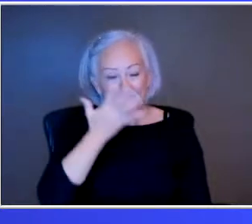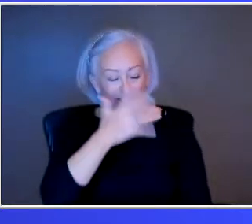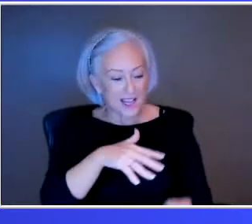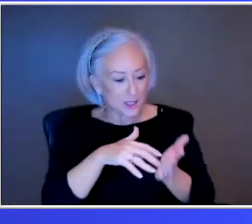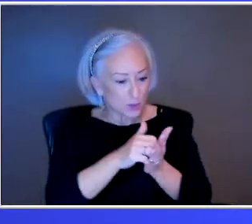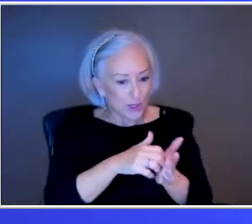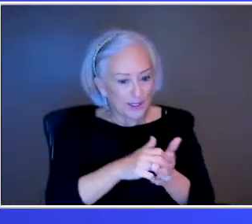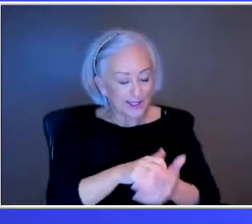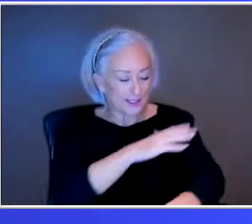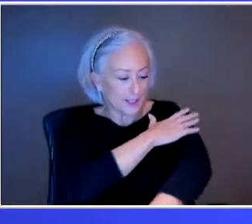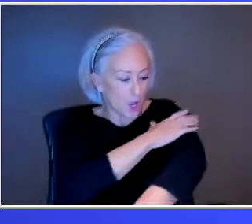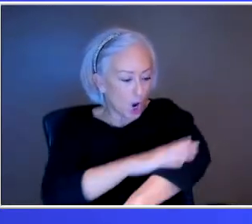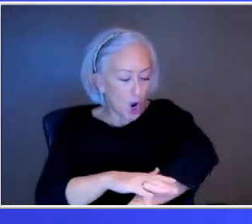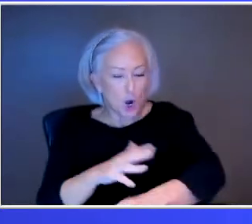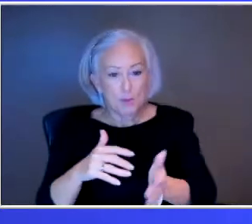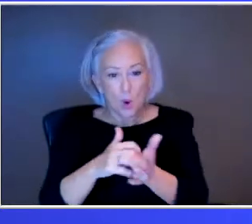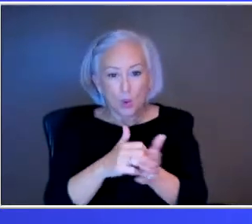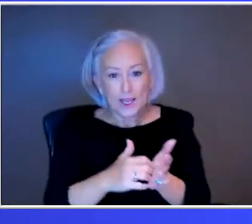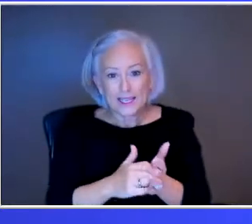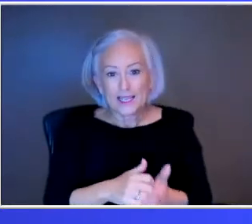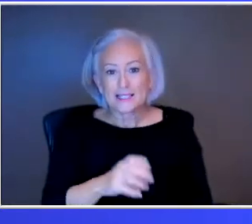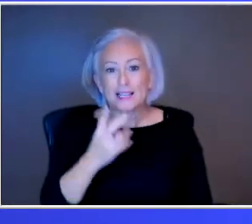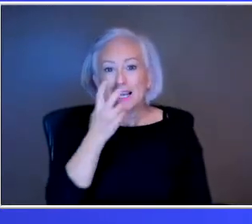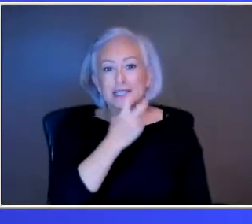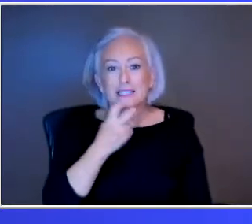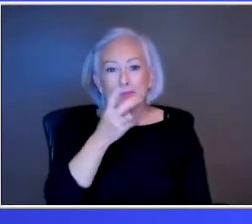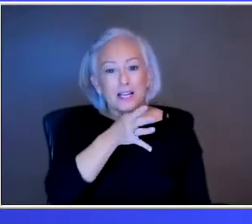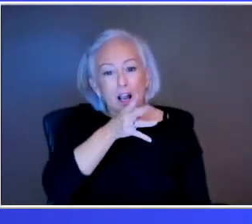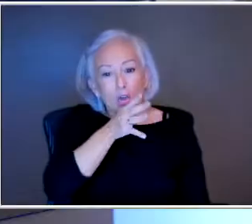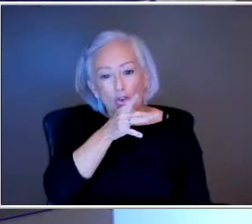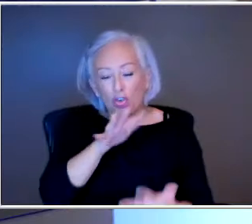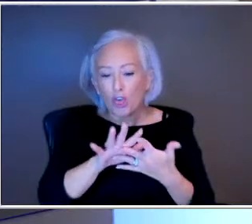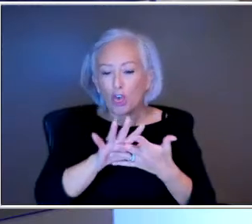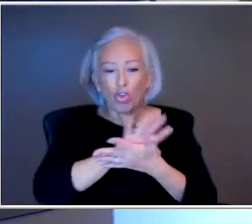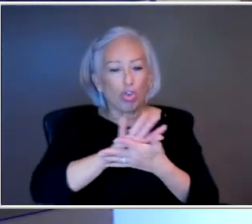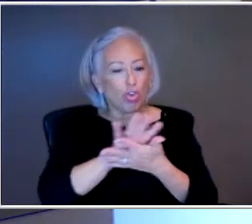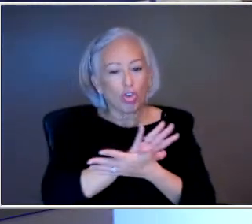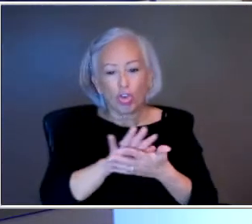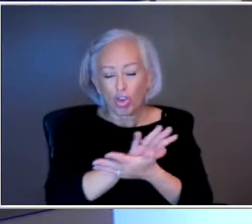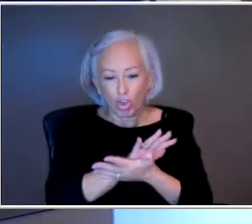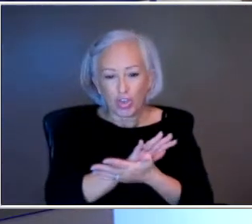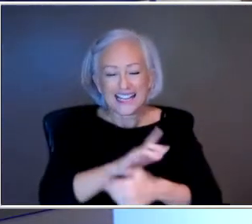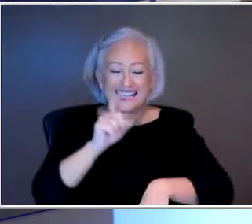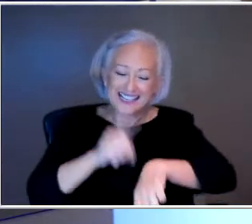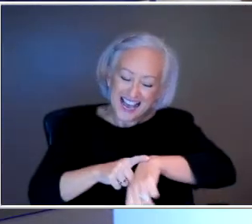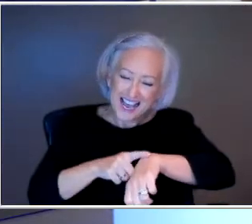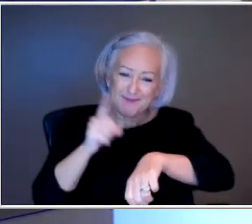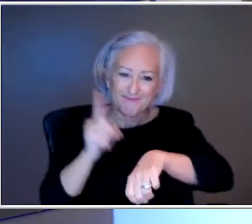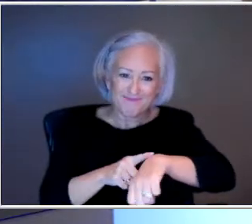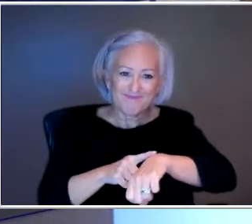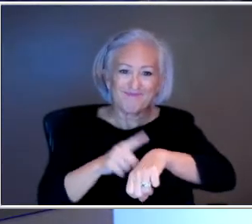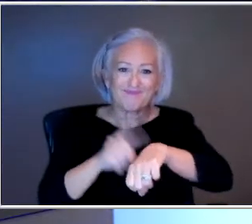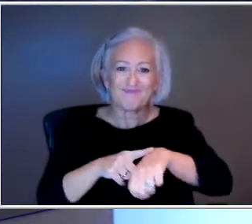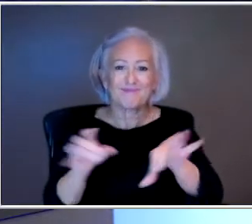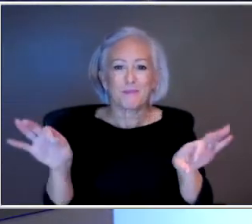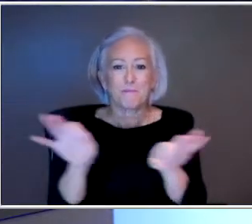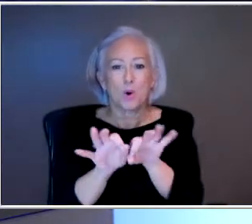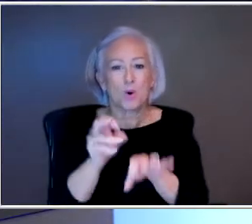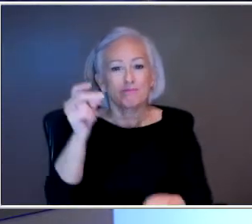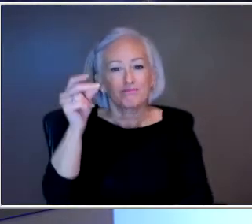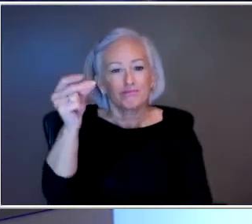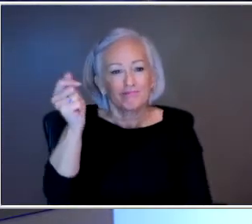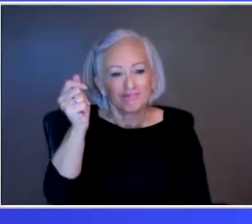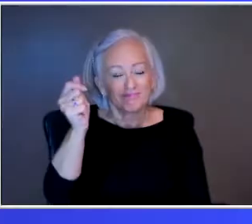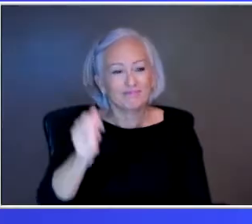and it happens suddenly, time is of the essence. Can't nail that down enough. What about aspirin? Is that a go-to still? I would